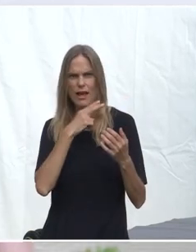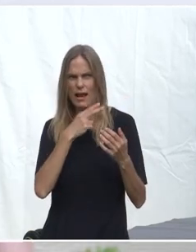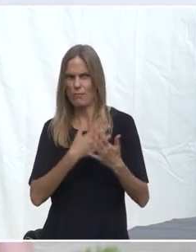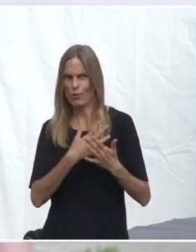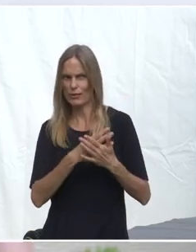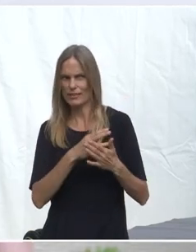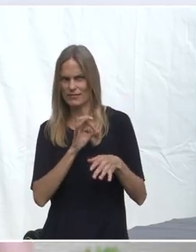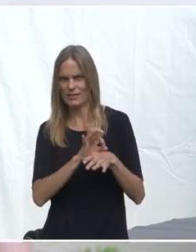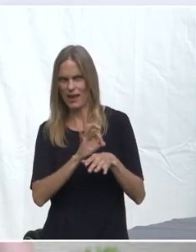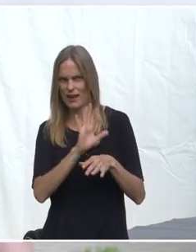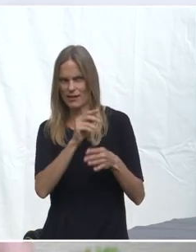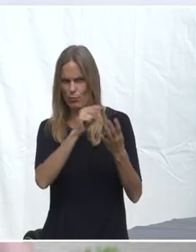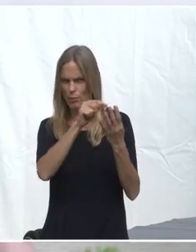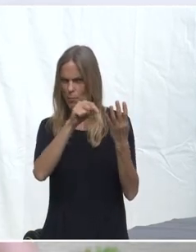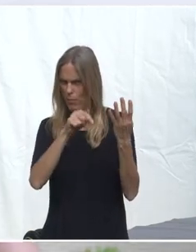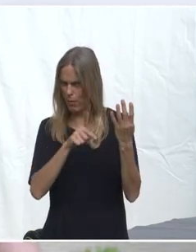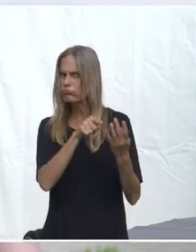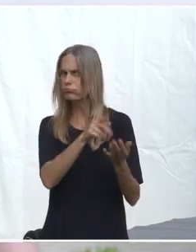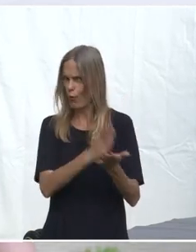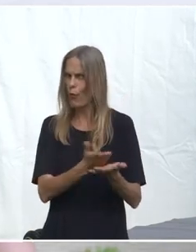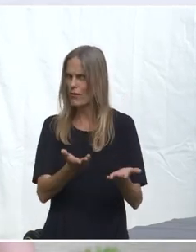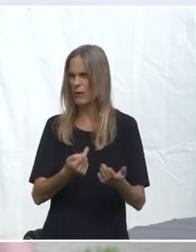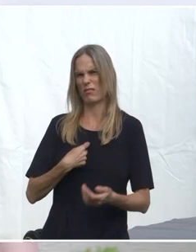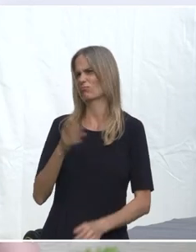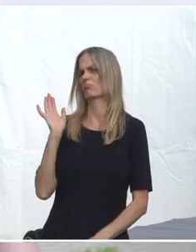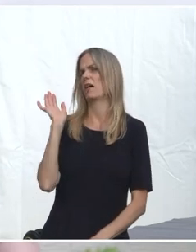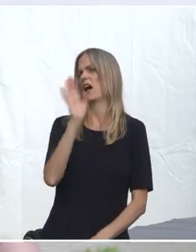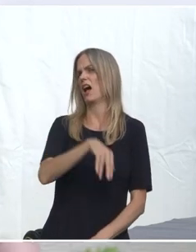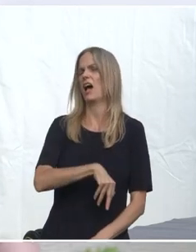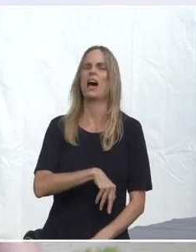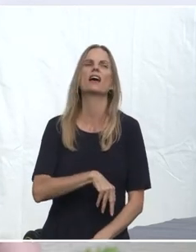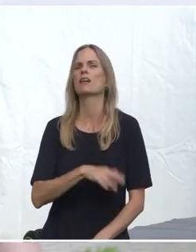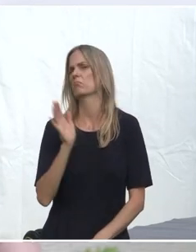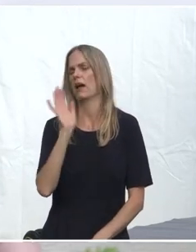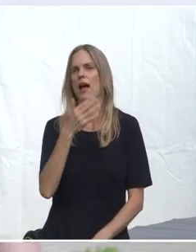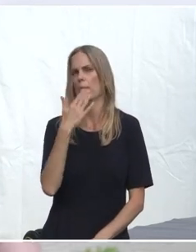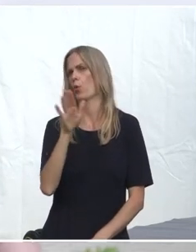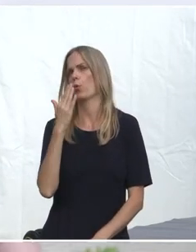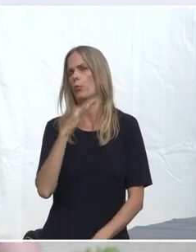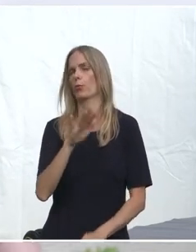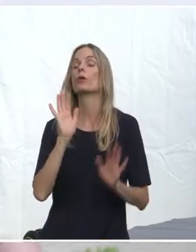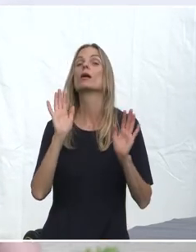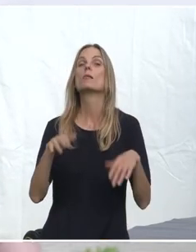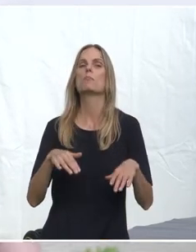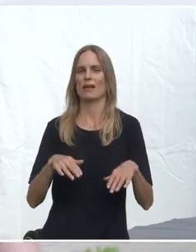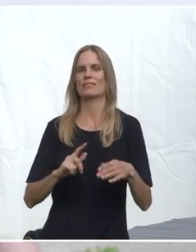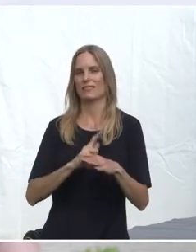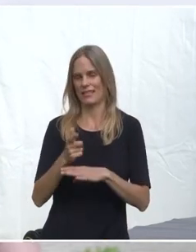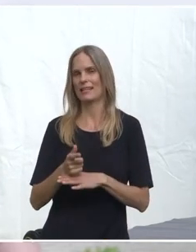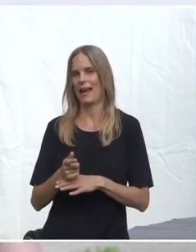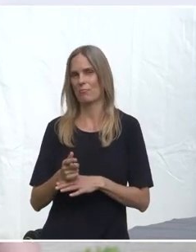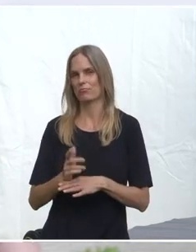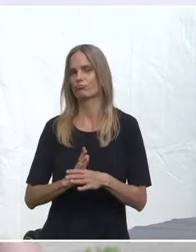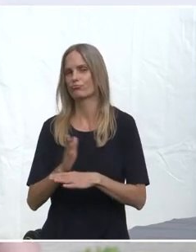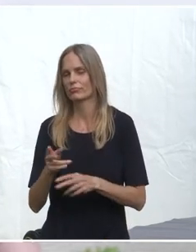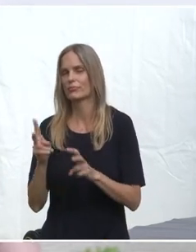And I went through quite a lot of effort to disprove her. And when I couldn't, then I went and sought help. And it's really changed